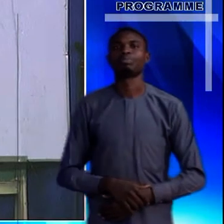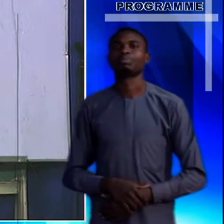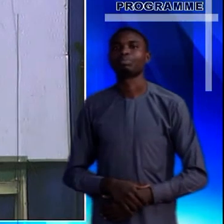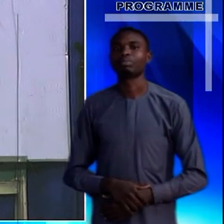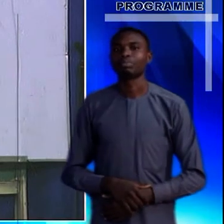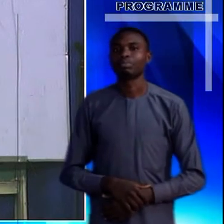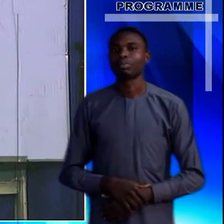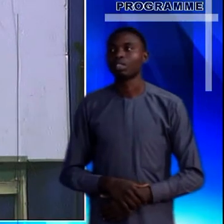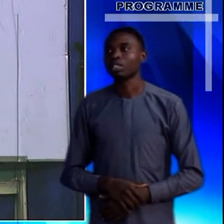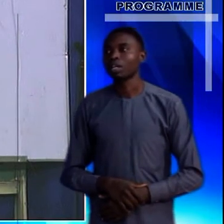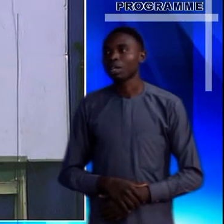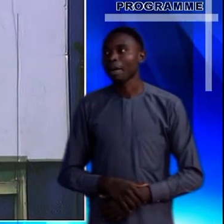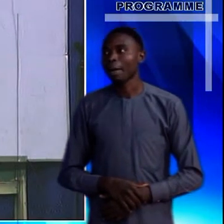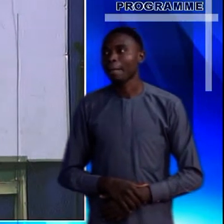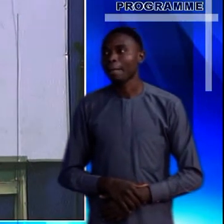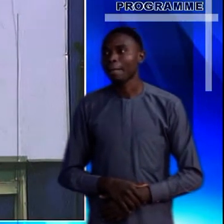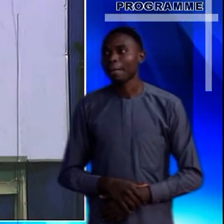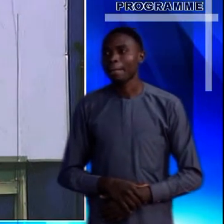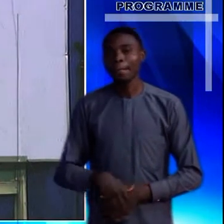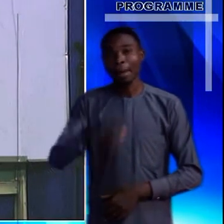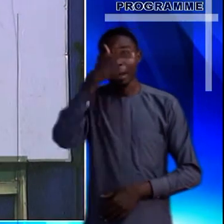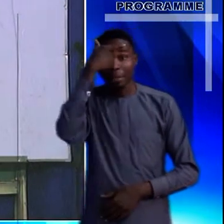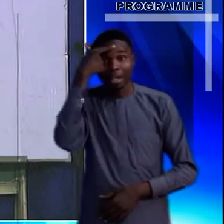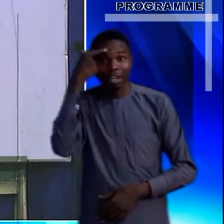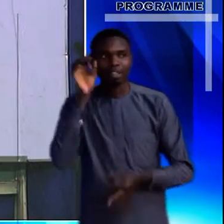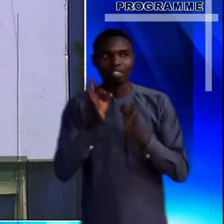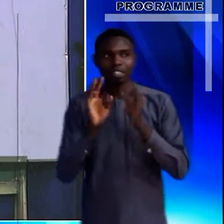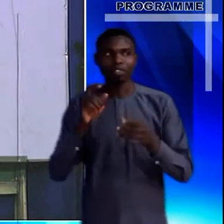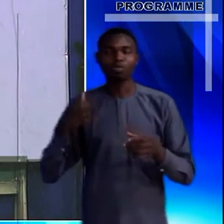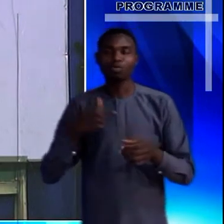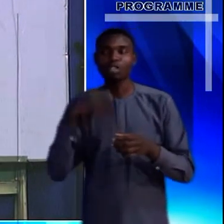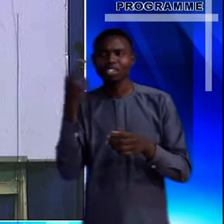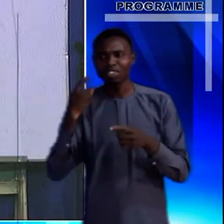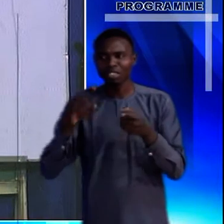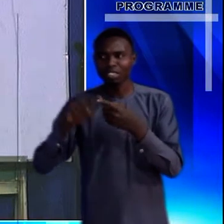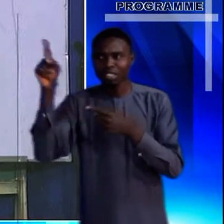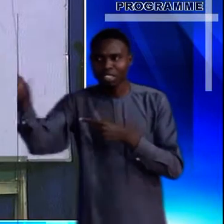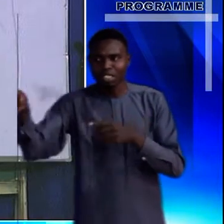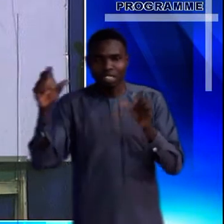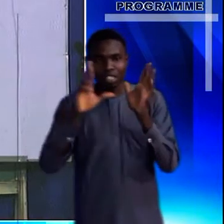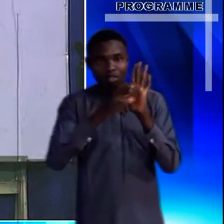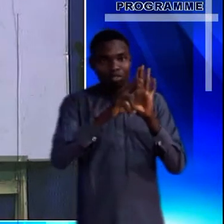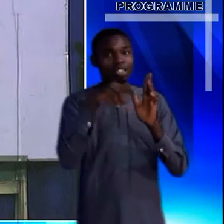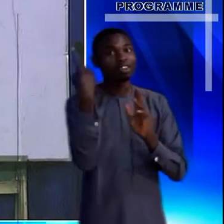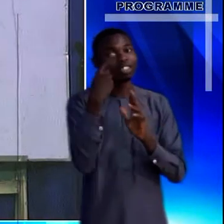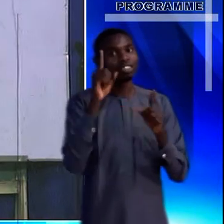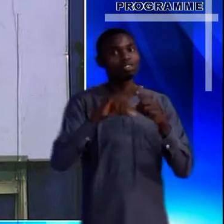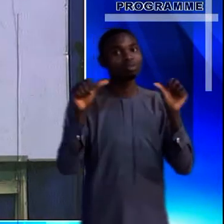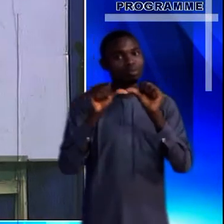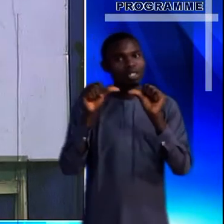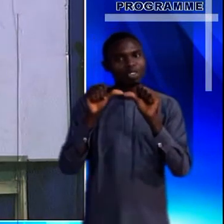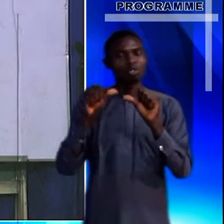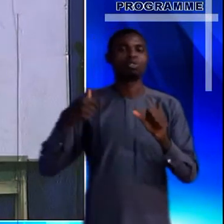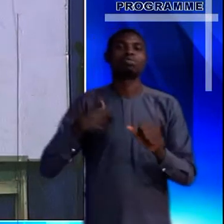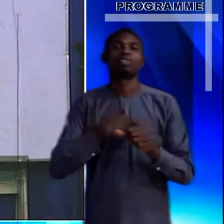No. Because if we use this meter only to measure it, what do you think to happen? We are going